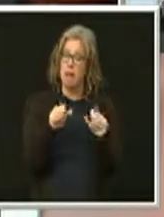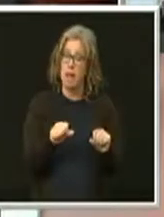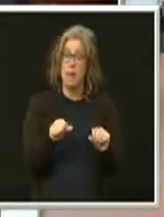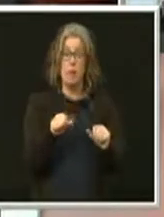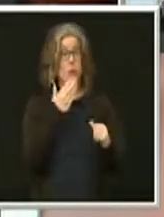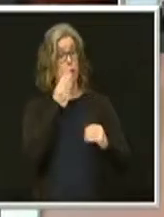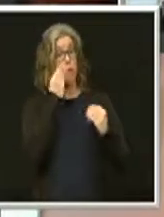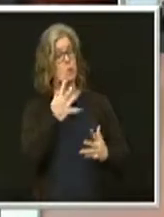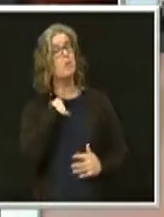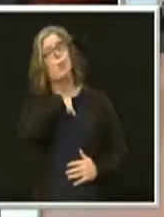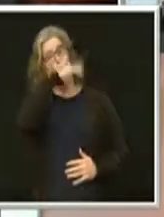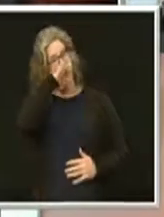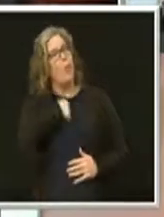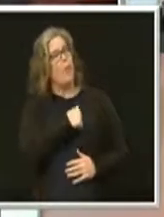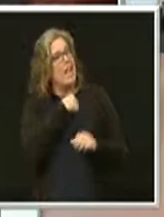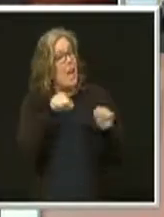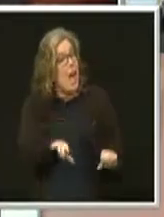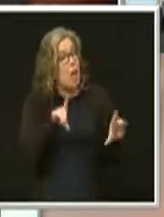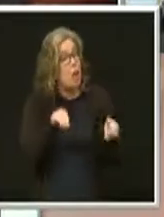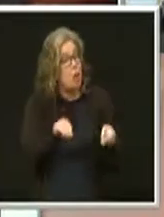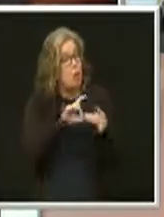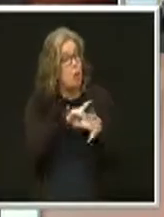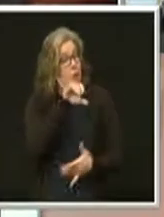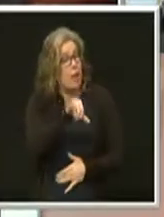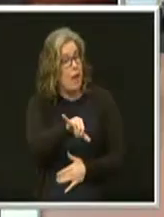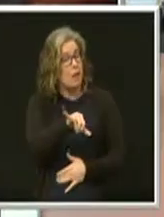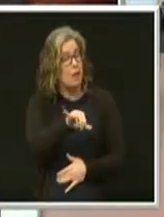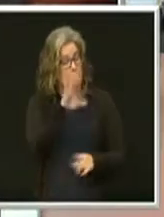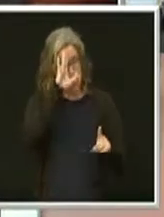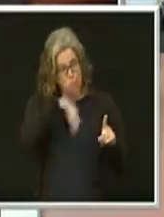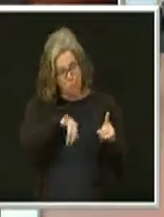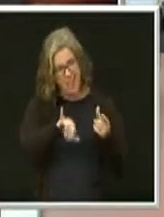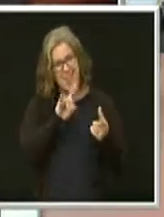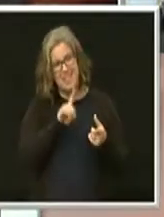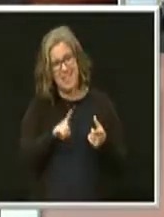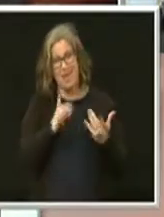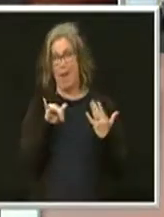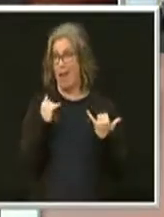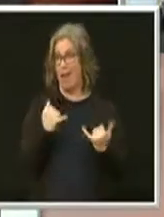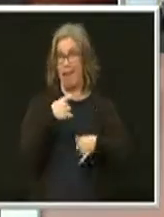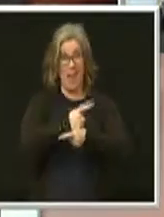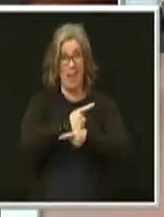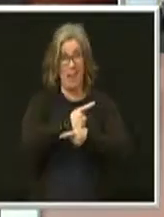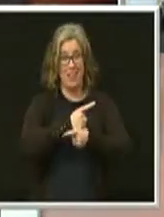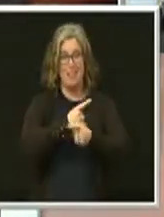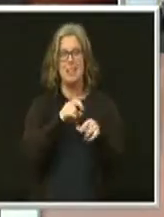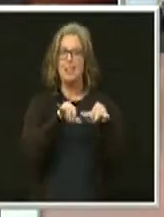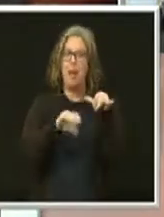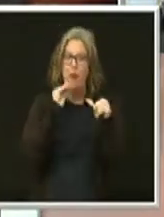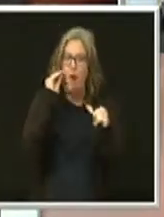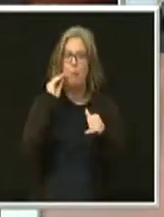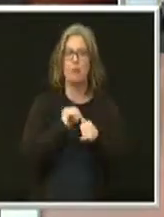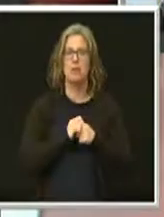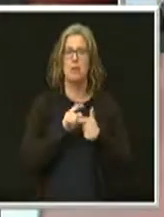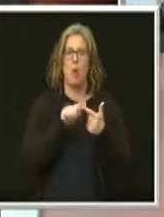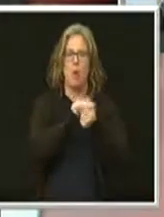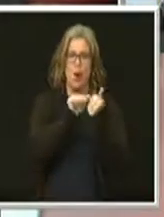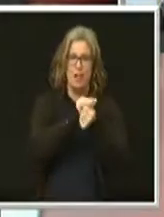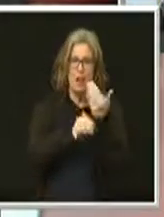is we know what we can do about it. And you know what that is by now, right? Stay home, wash